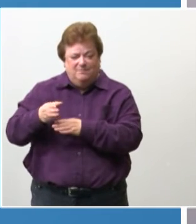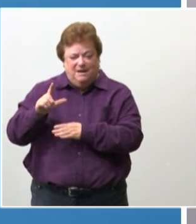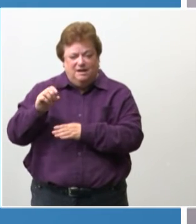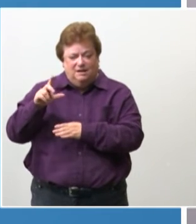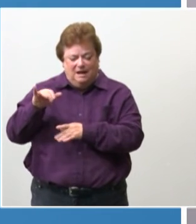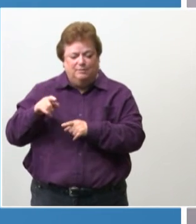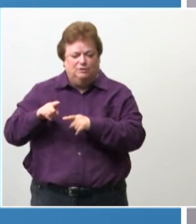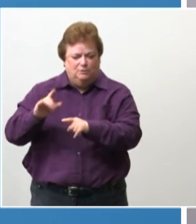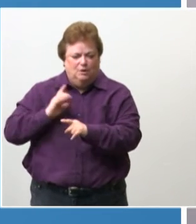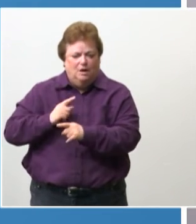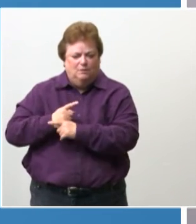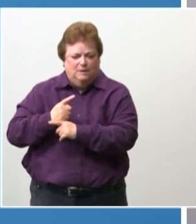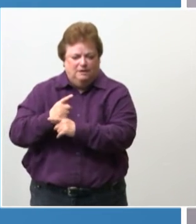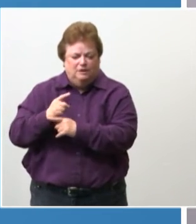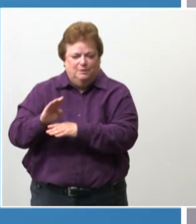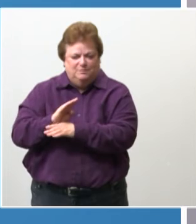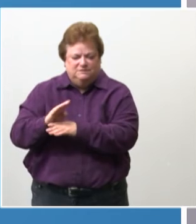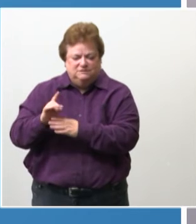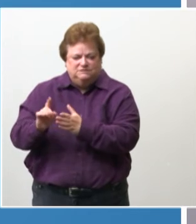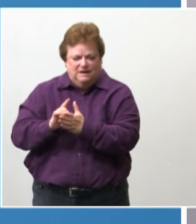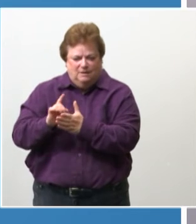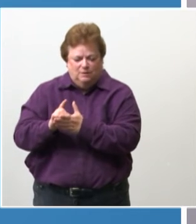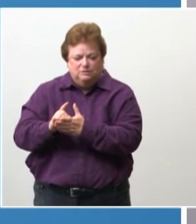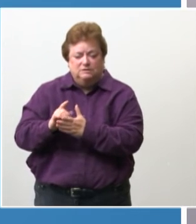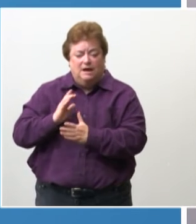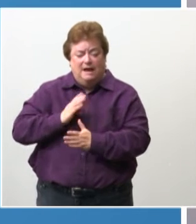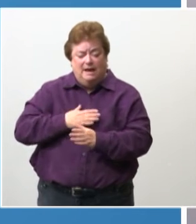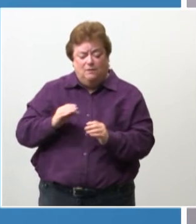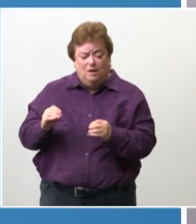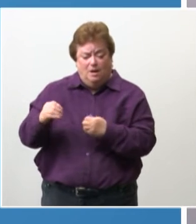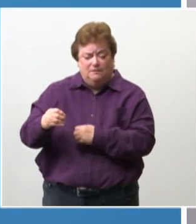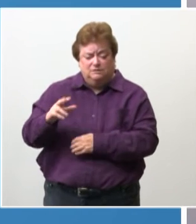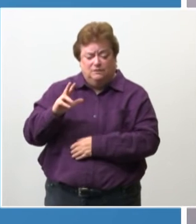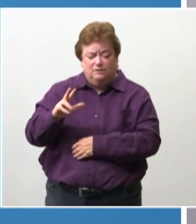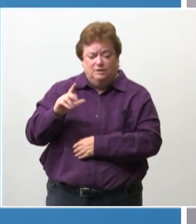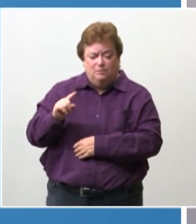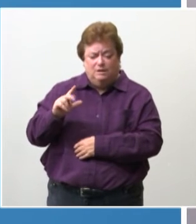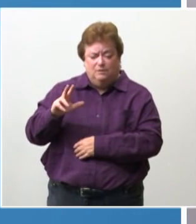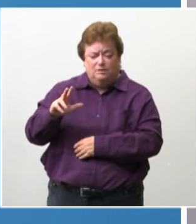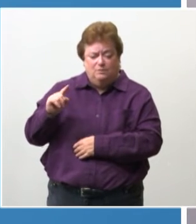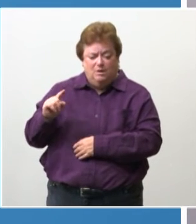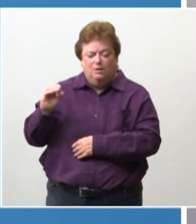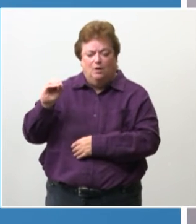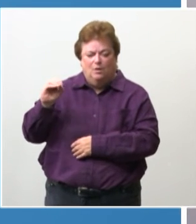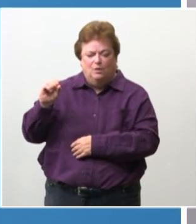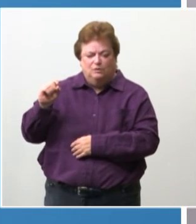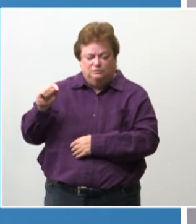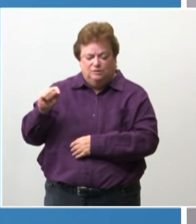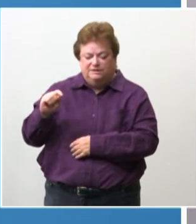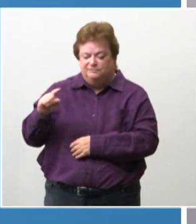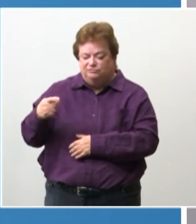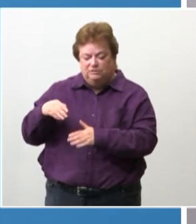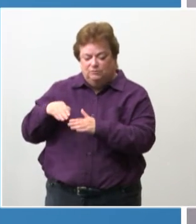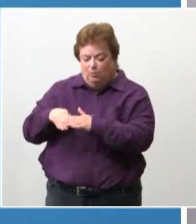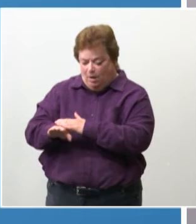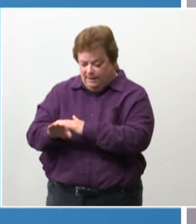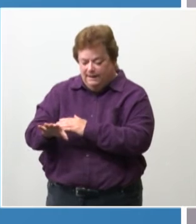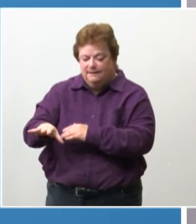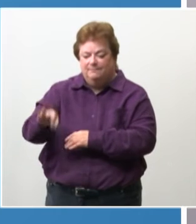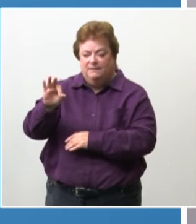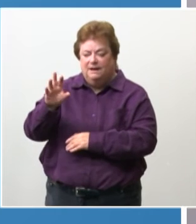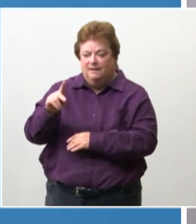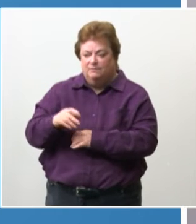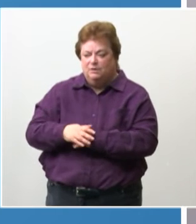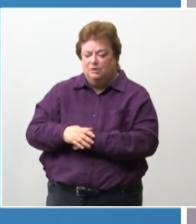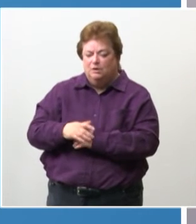regular business hours. We're located at 3131 O Street. Just walk in and pick one up.